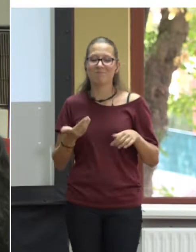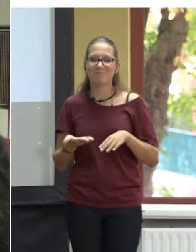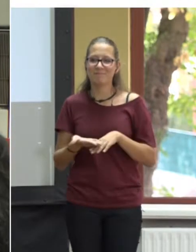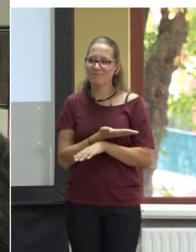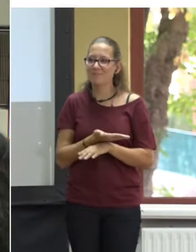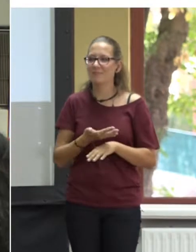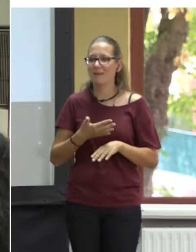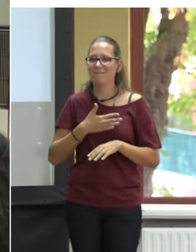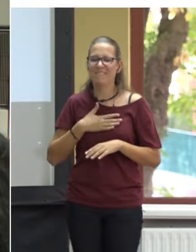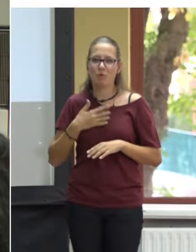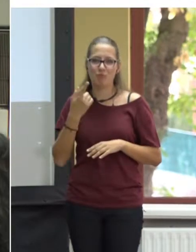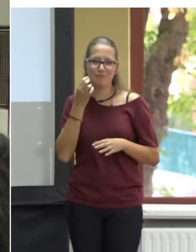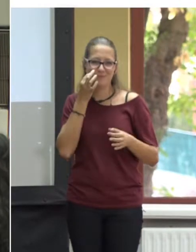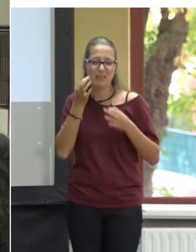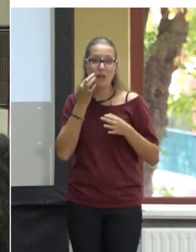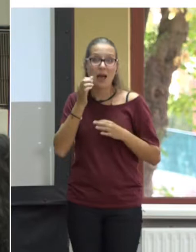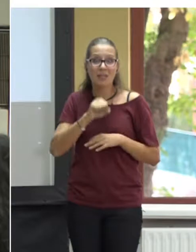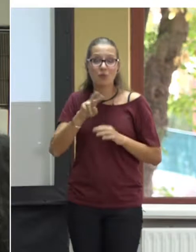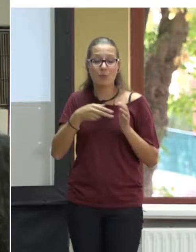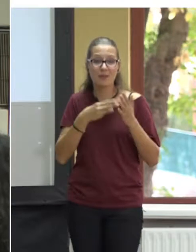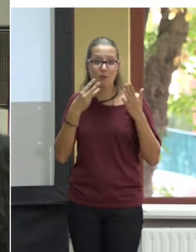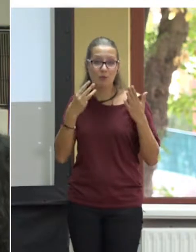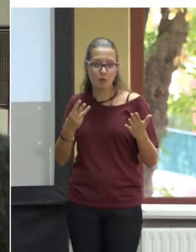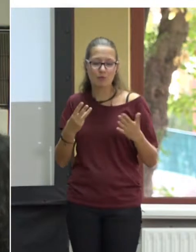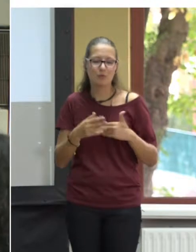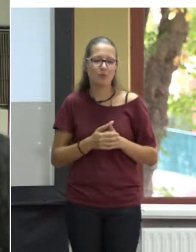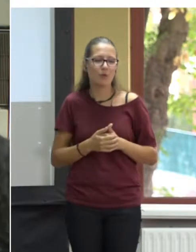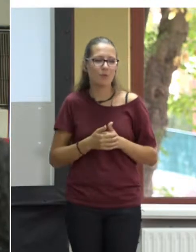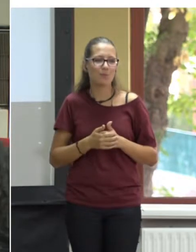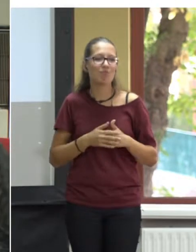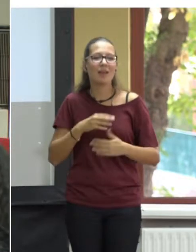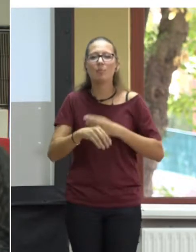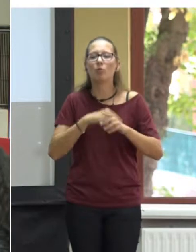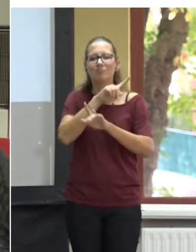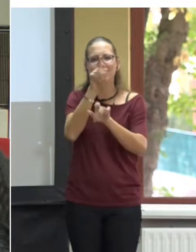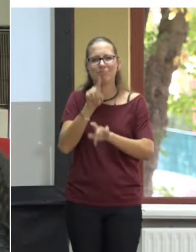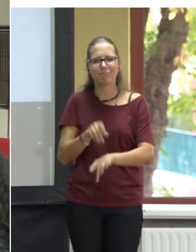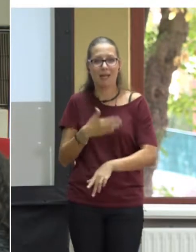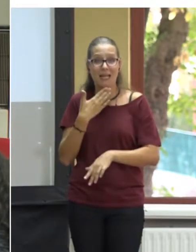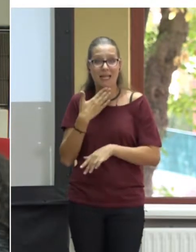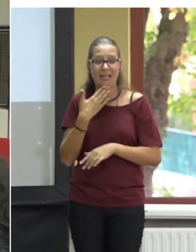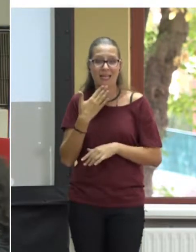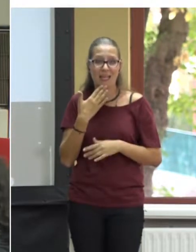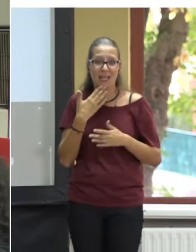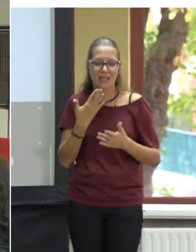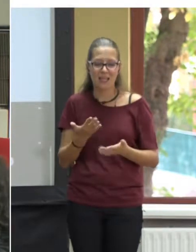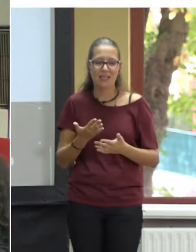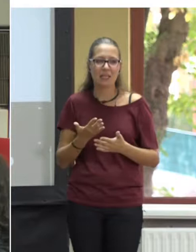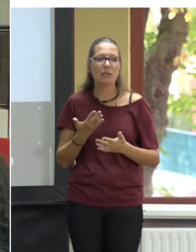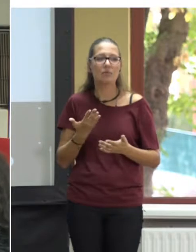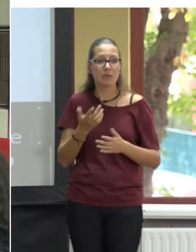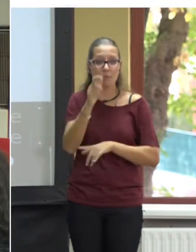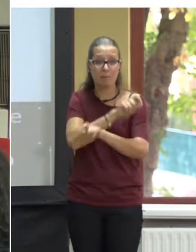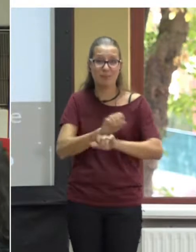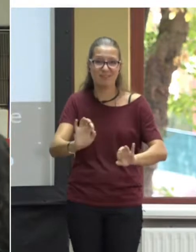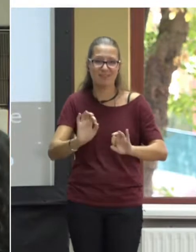Well, before he starts, I would just like to share a piece of information with you. In 2008, there was an